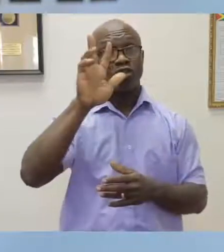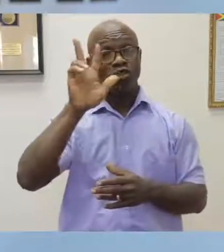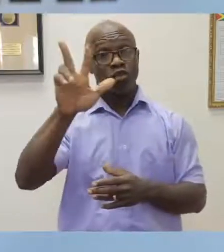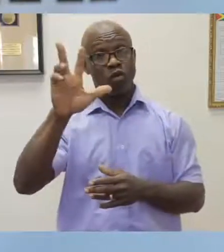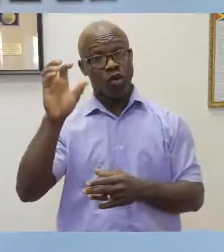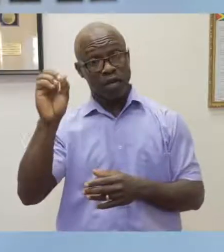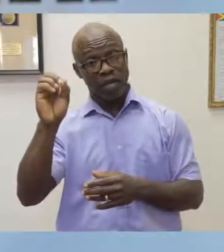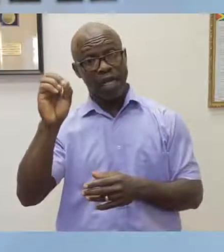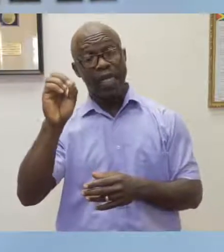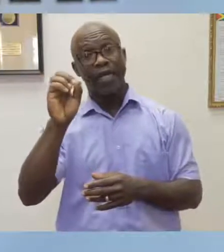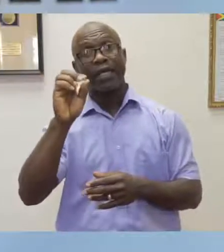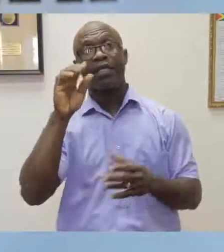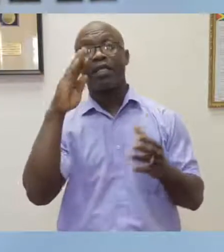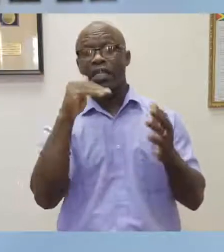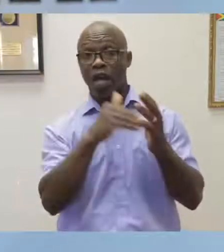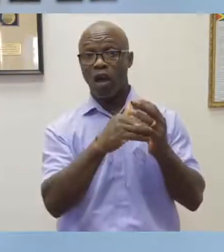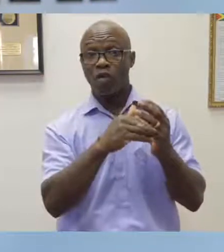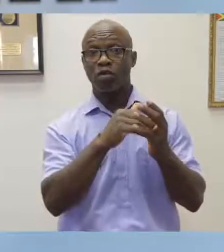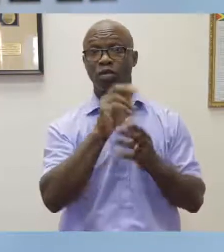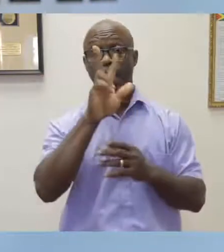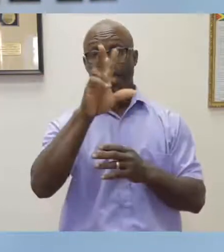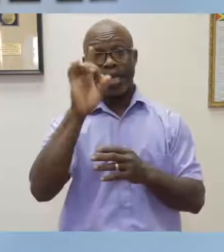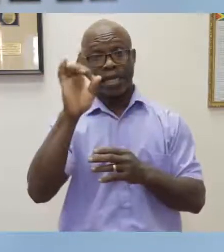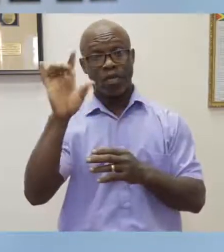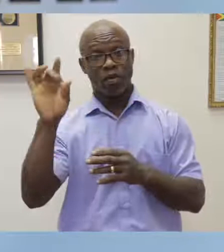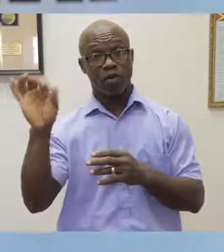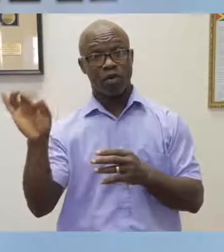30,830 new cases and